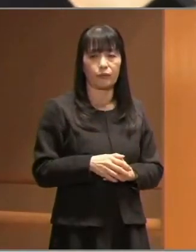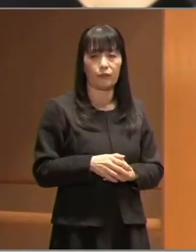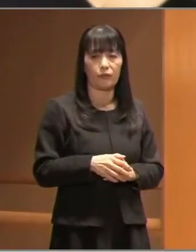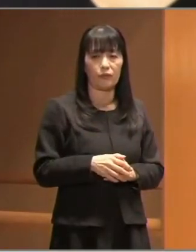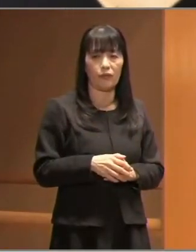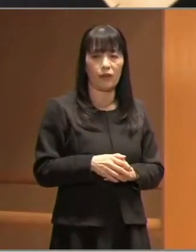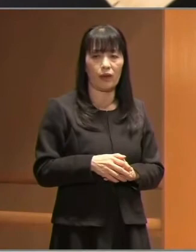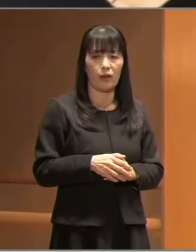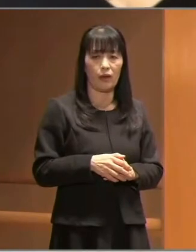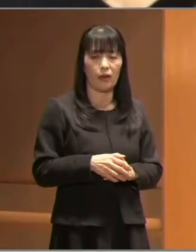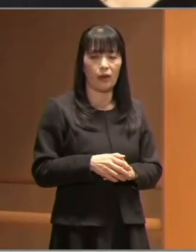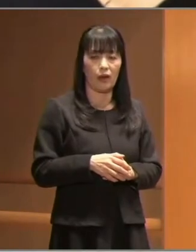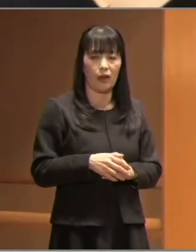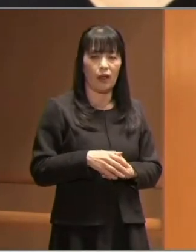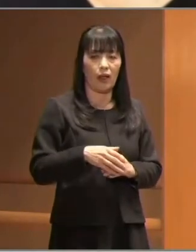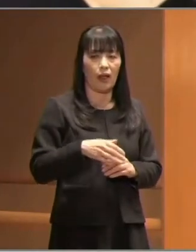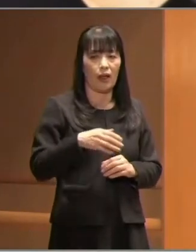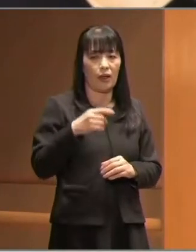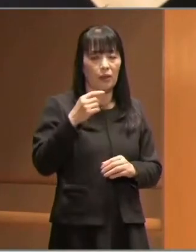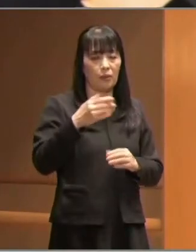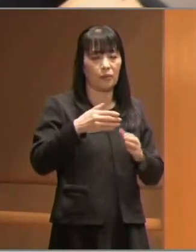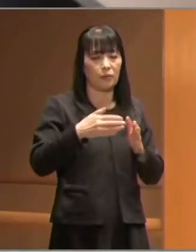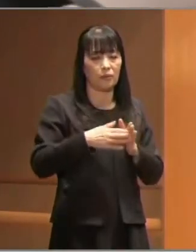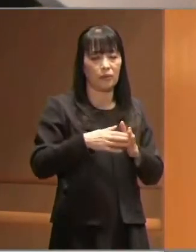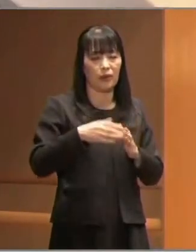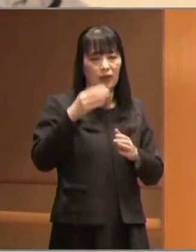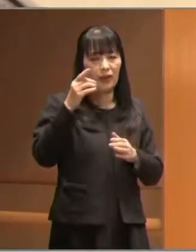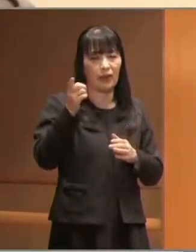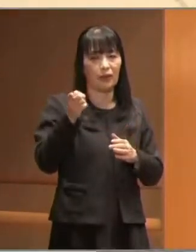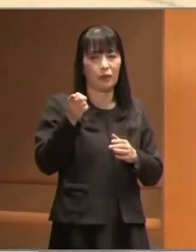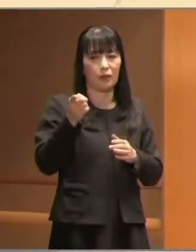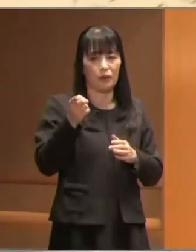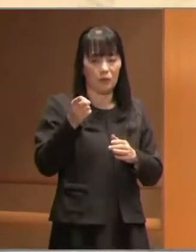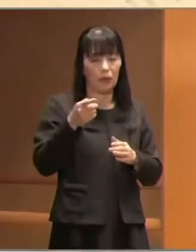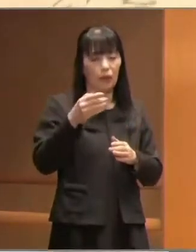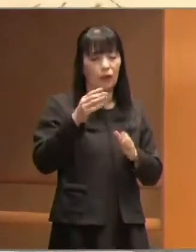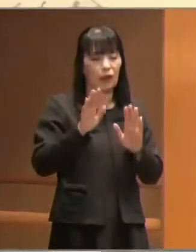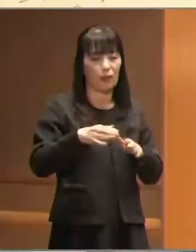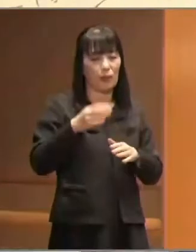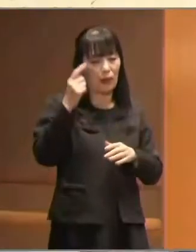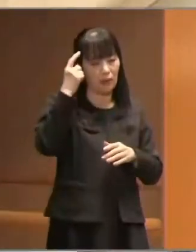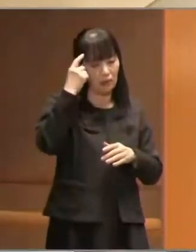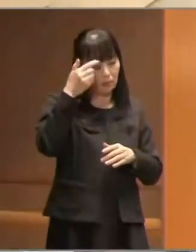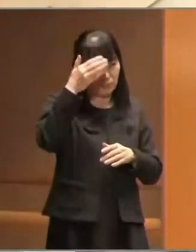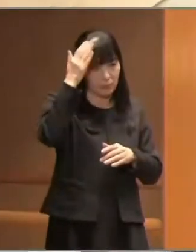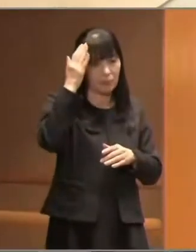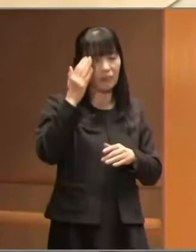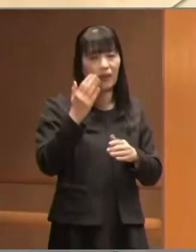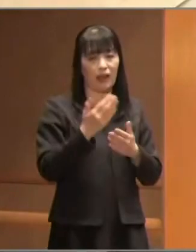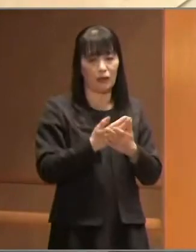And Ishar too still has a lot of hair. Today he is bald.